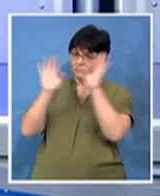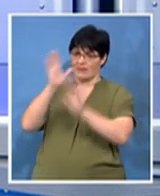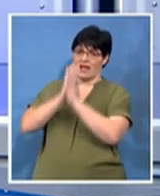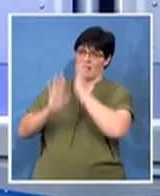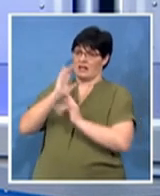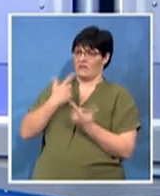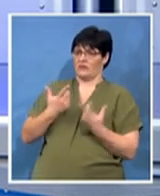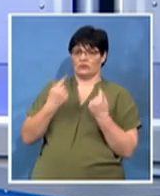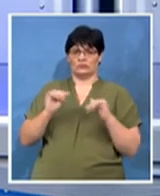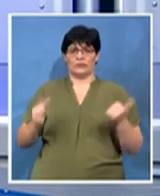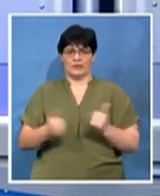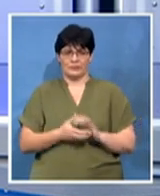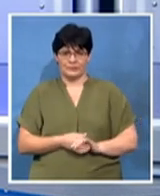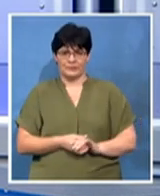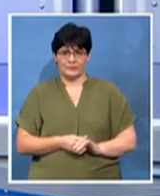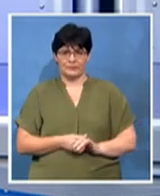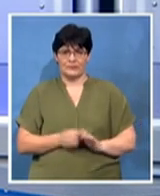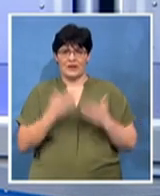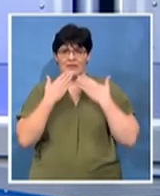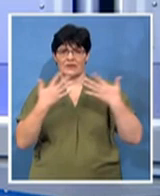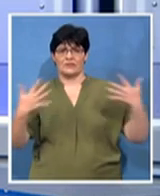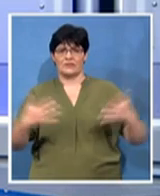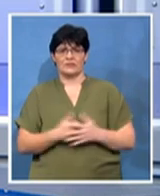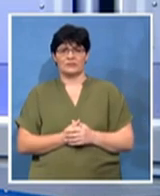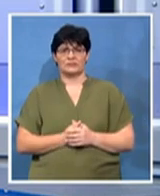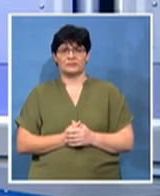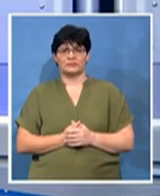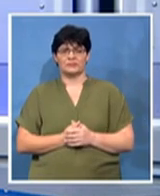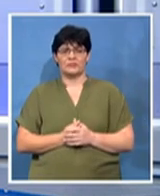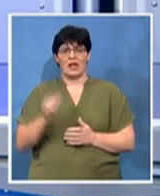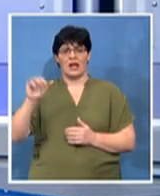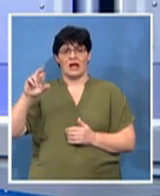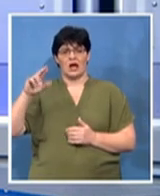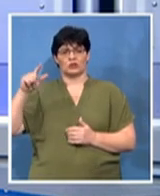right, Lerato Mngobeni, the national spokesperson for Action SA.